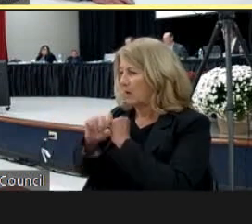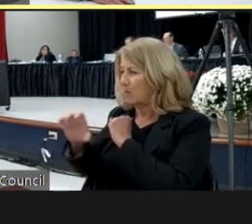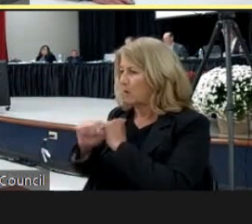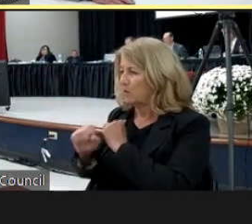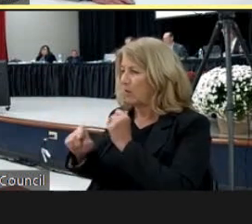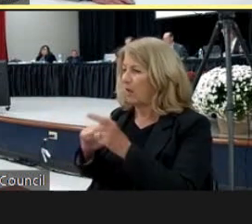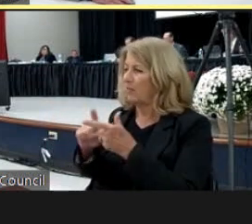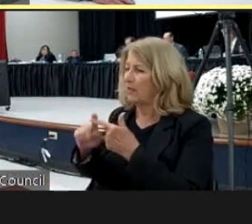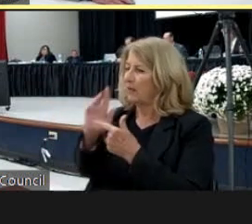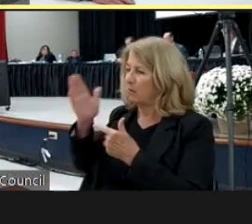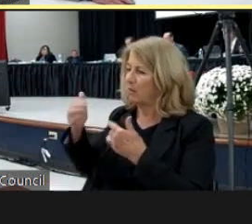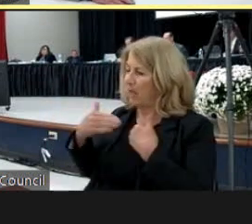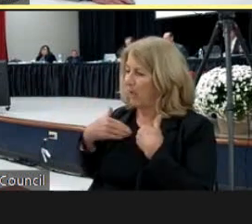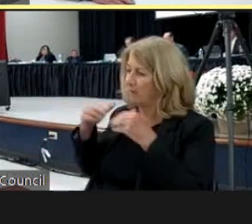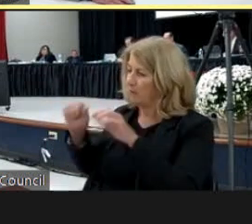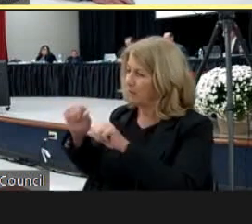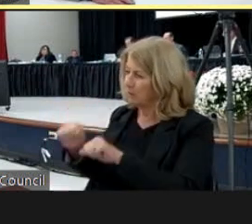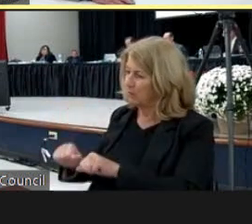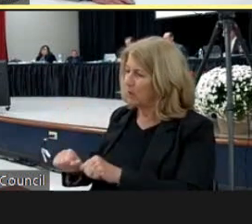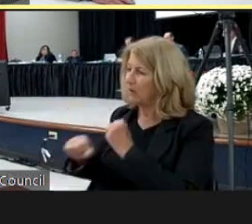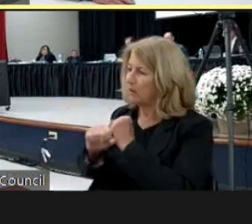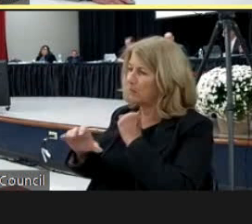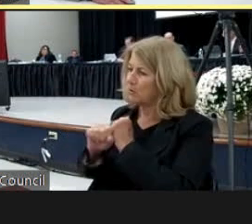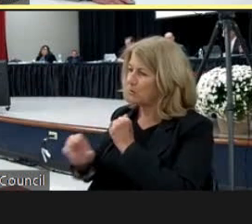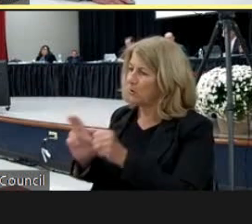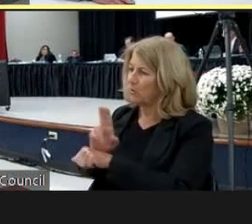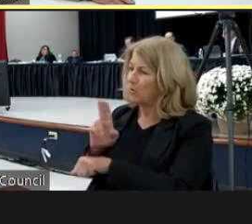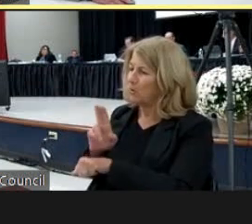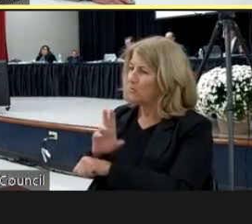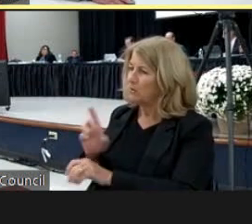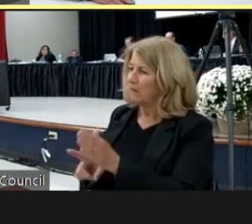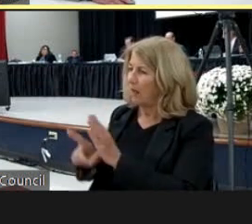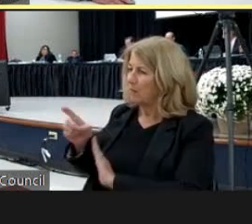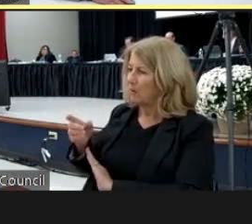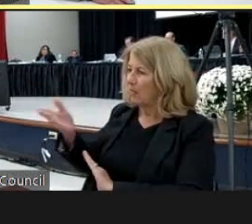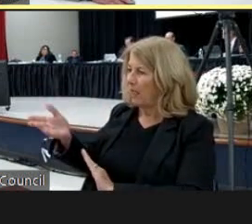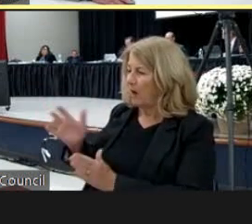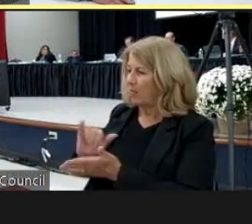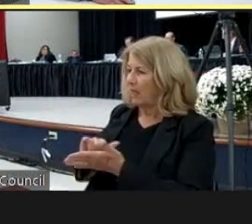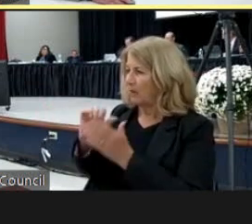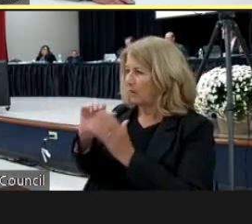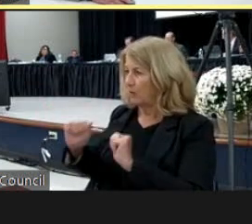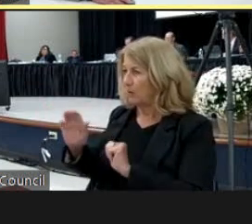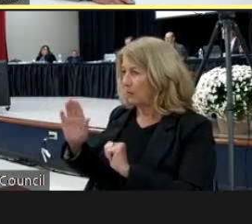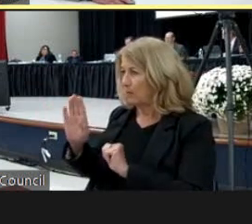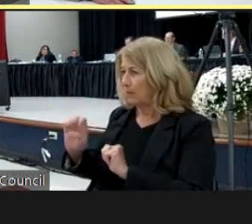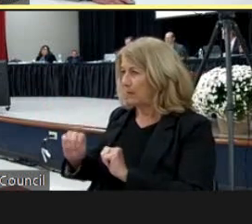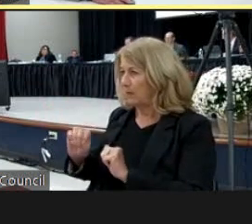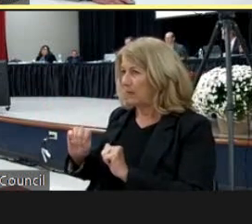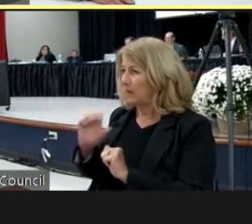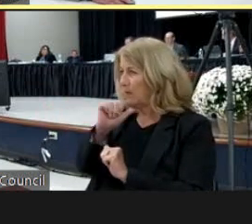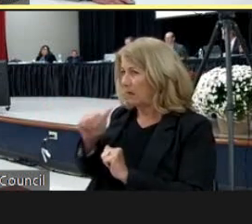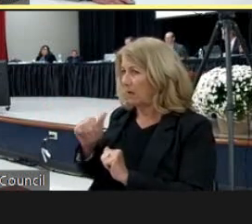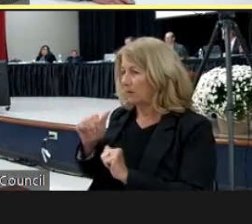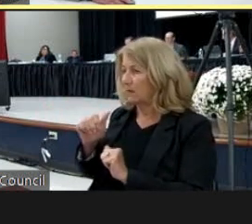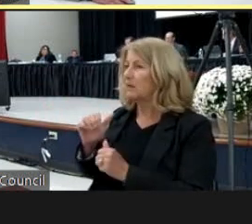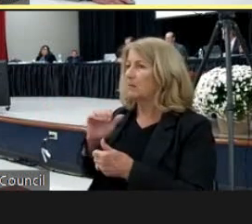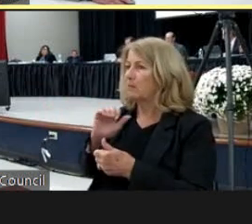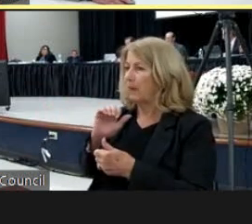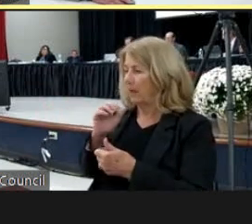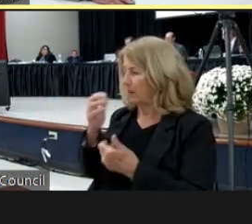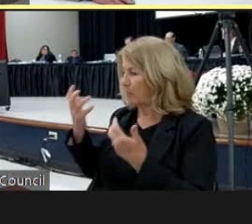have the potential of a commercial use developing there that could be incompatible with those residential uses around it. And